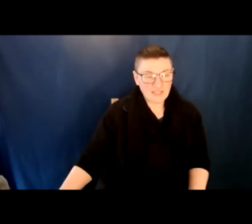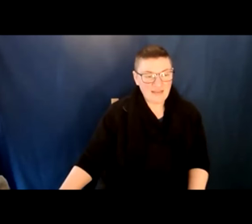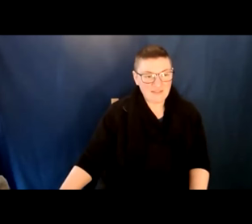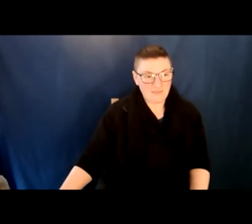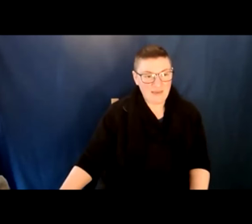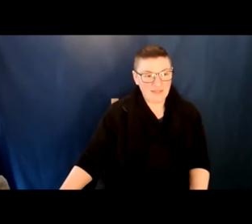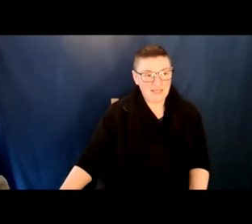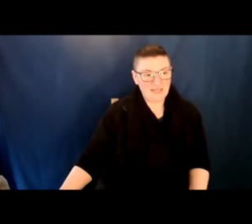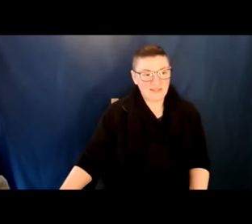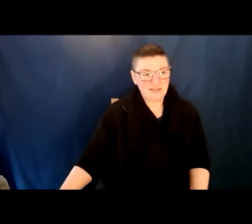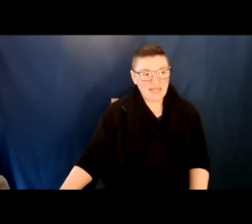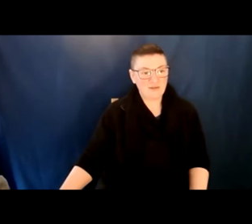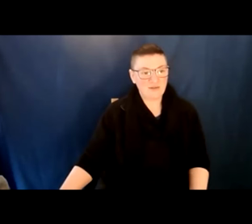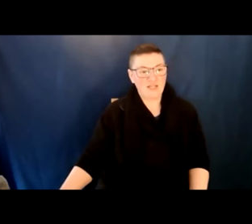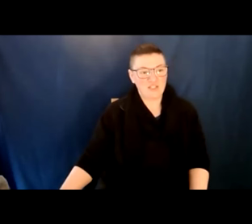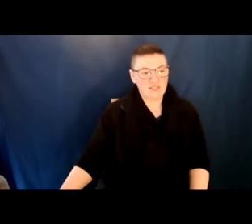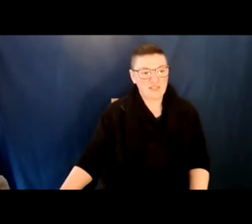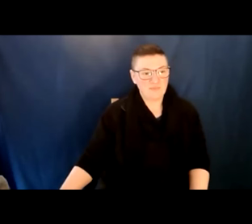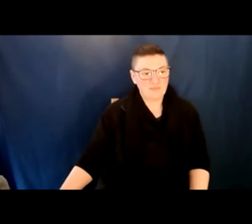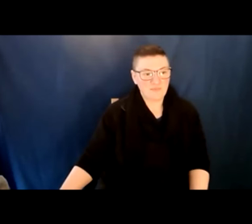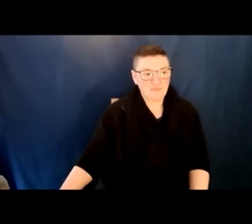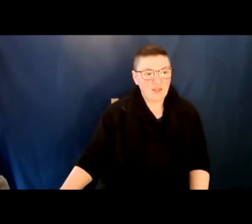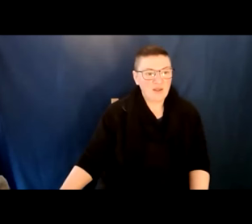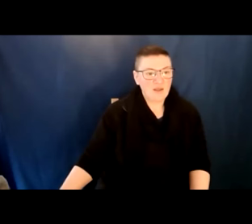first of the 11 submappings, is states or locations,